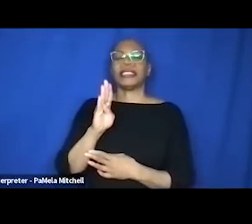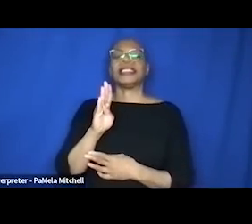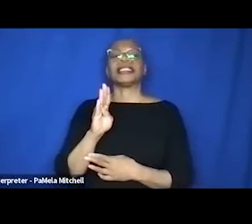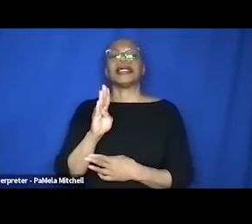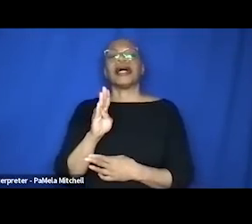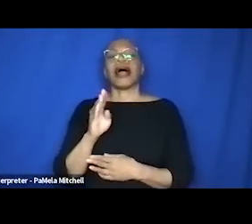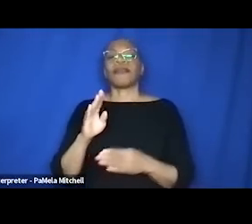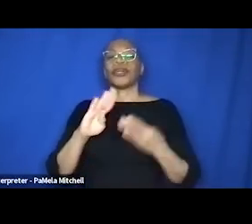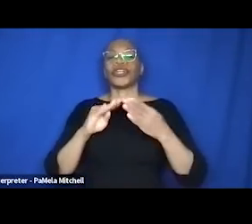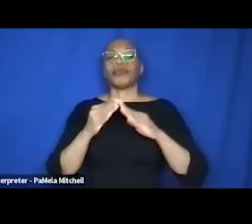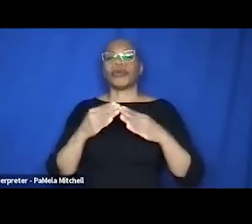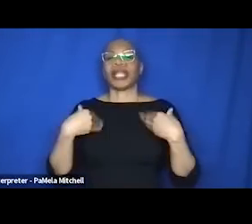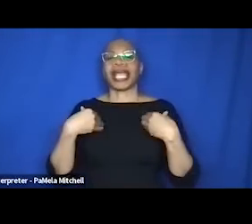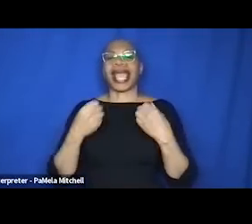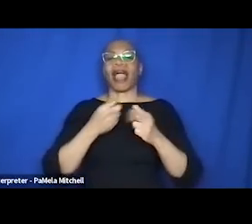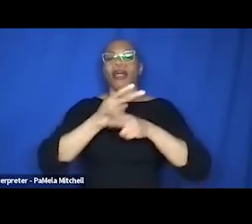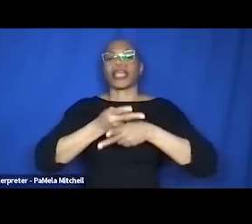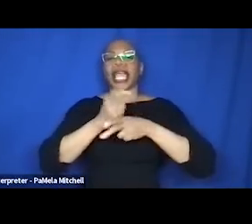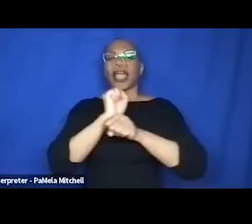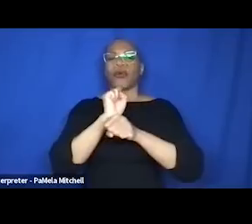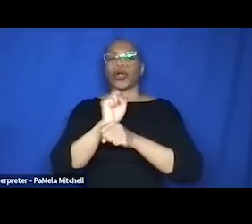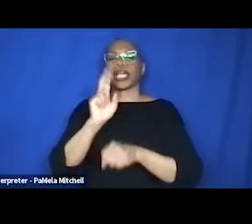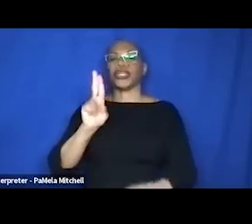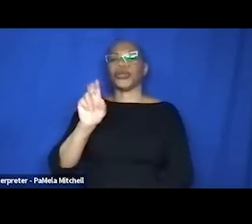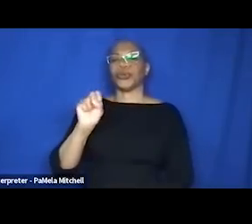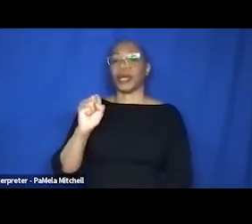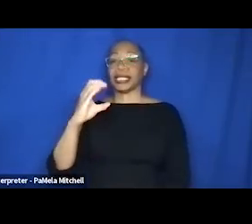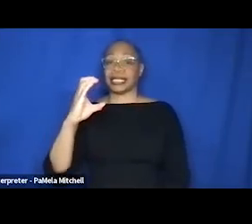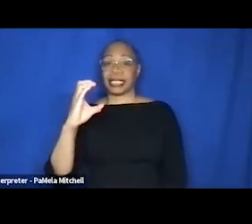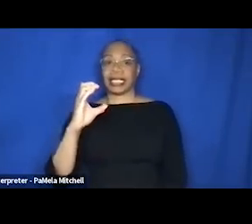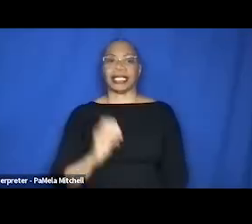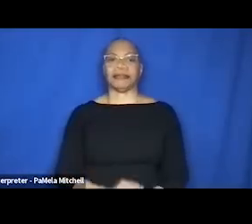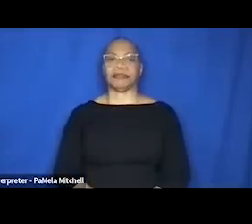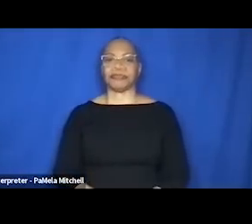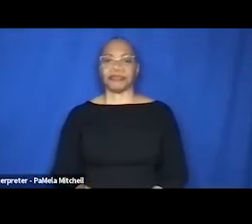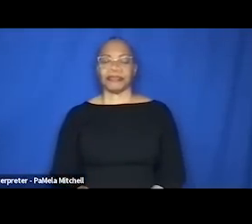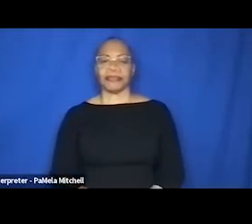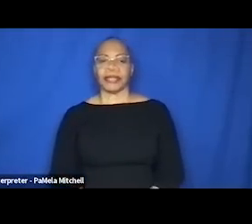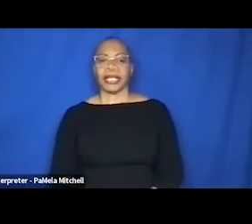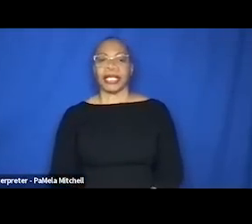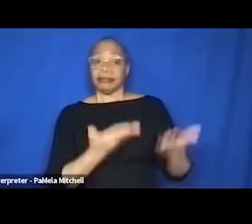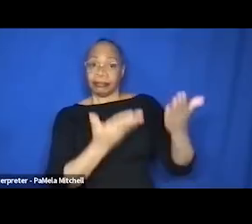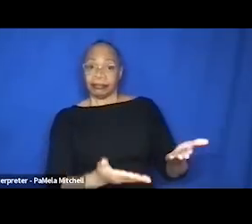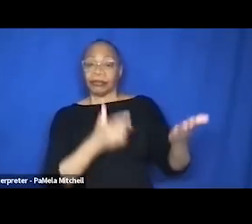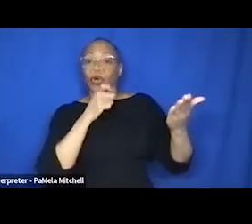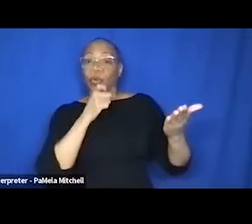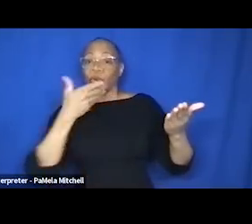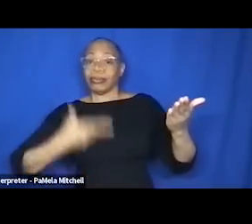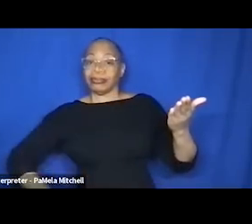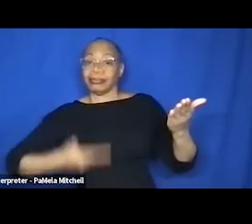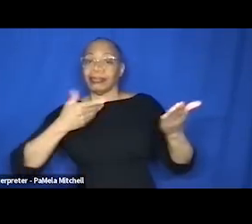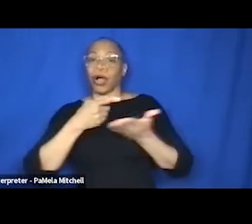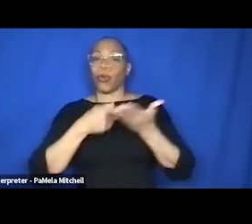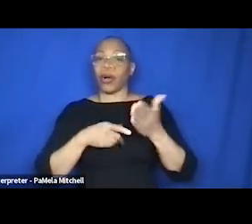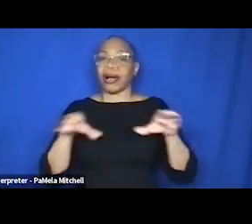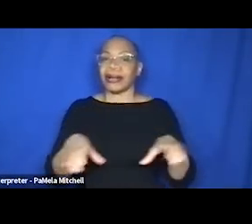USC. Go ahead and go to the next one. So this is just kind of like who I am, what I've done, and kind